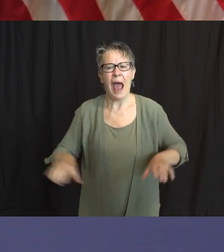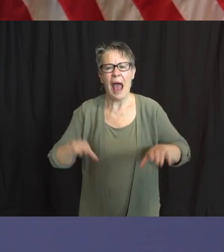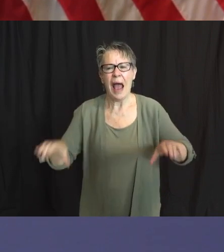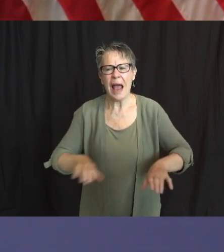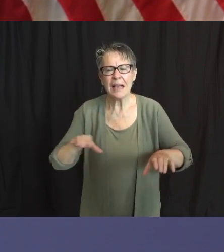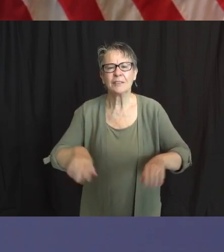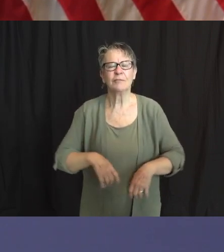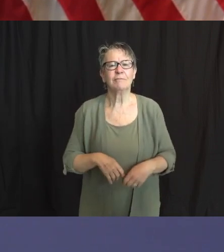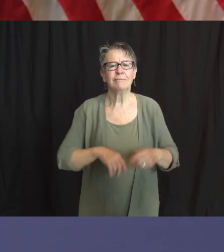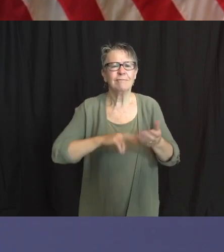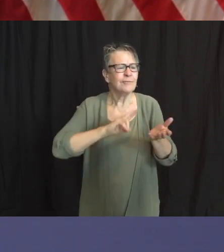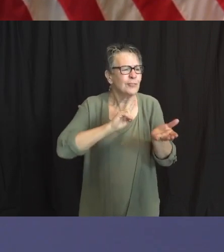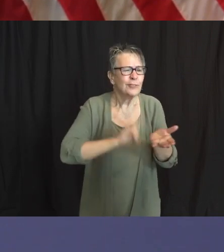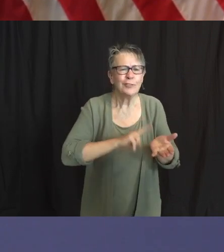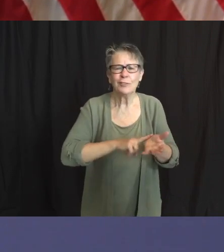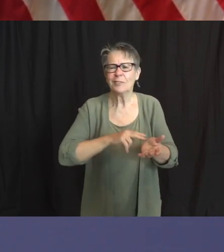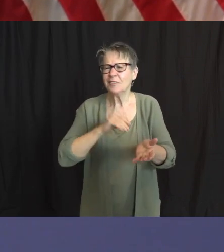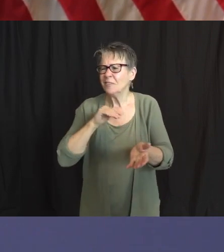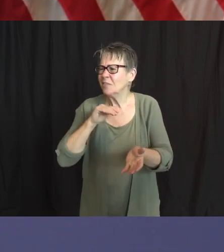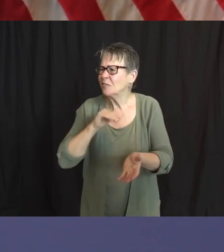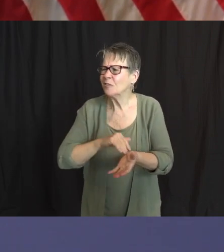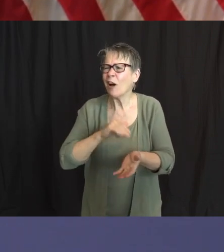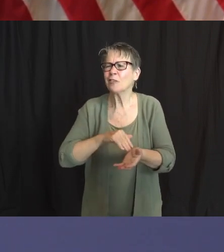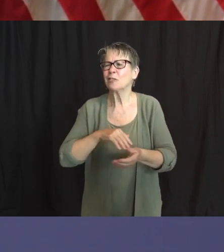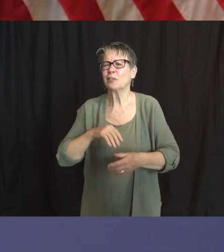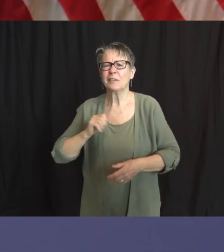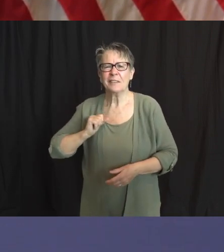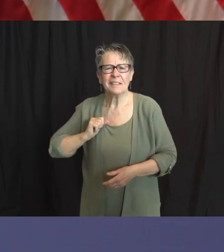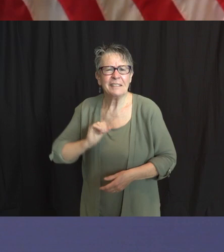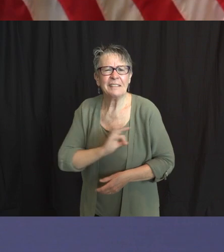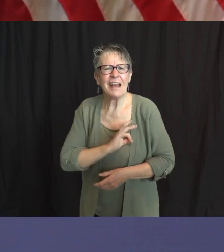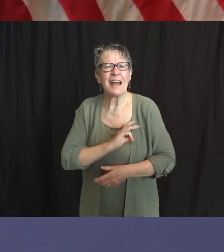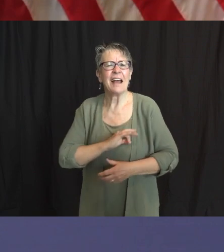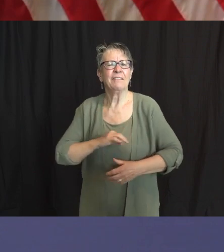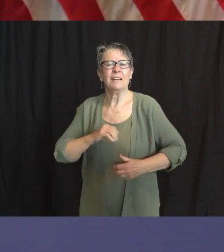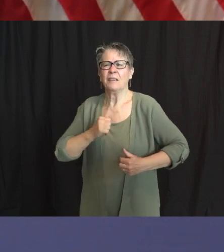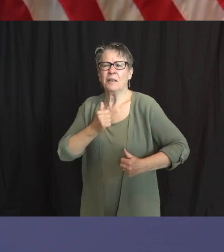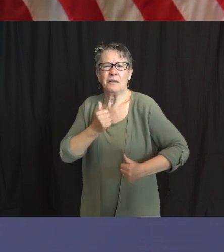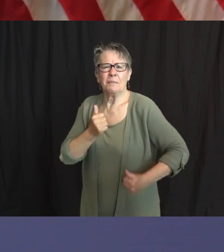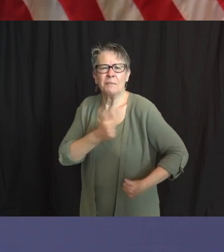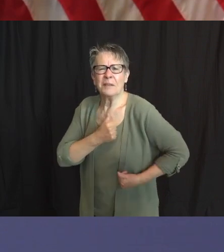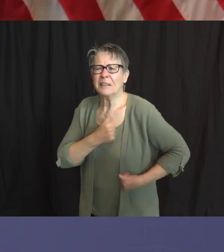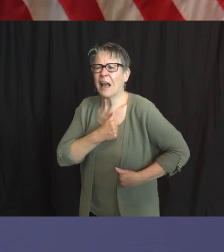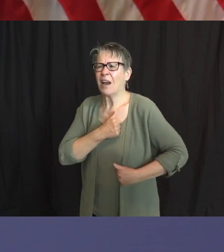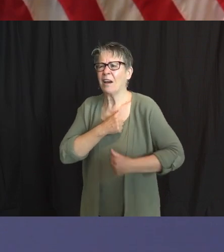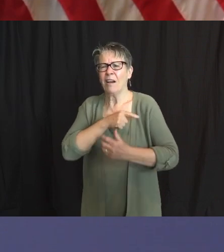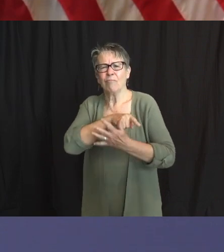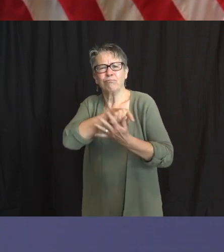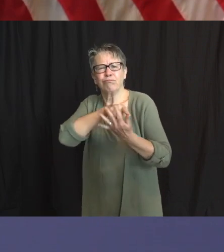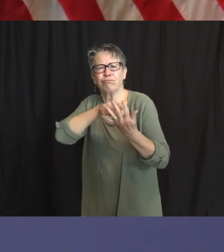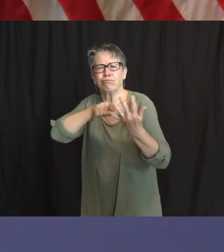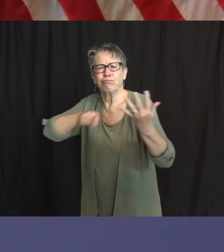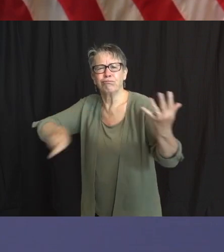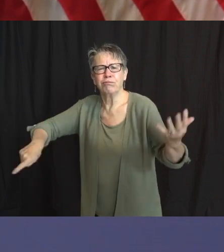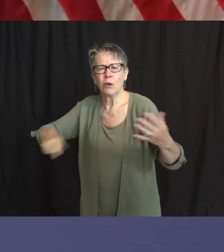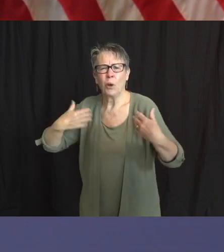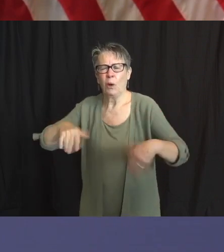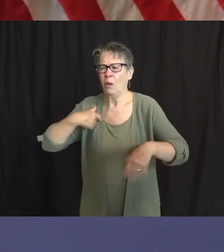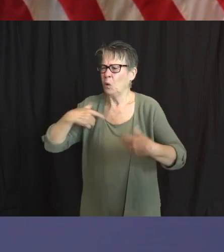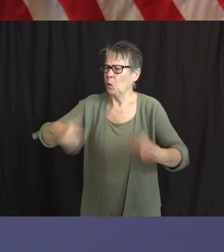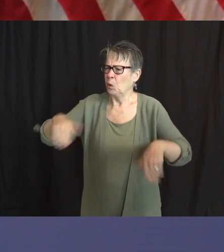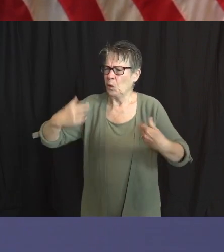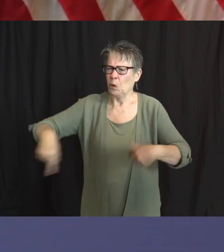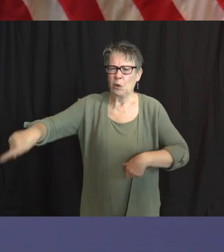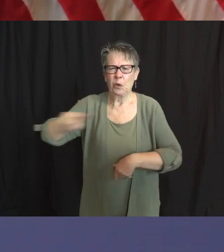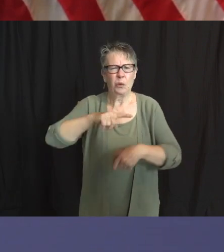some kind, law enforcement. I would think this is a time, Pat, to you and your colleagues where people are looking